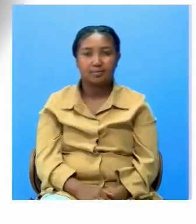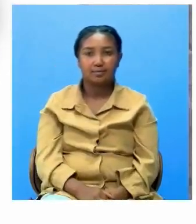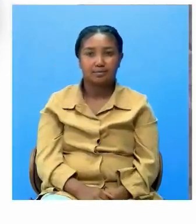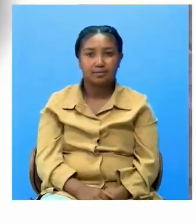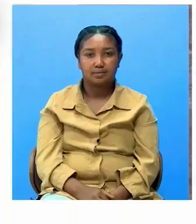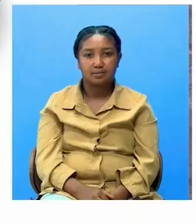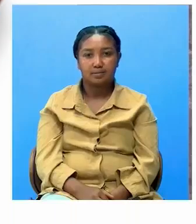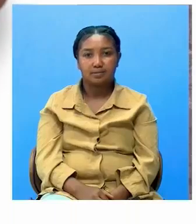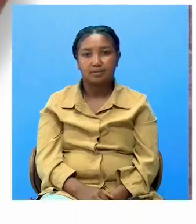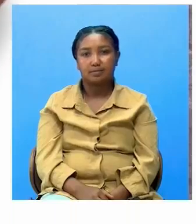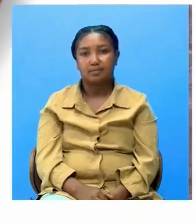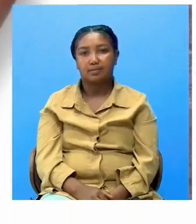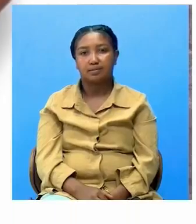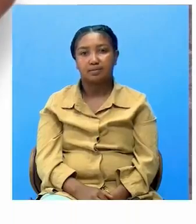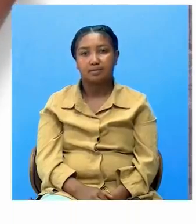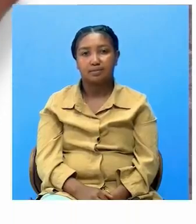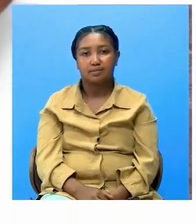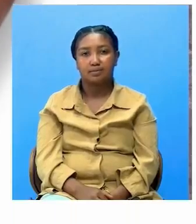Makes coffee.